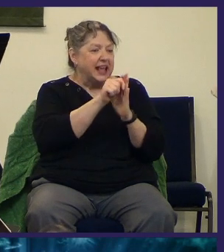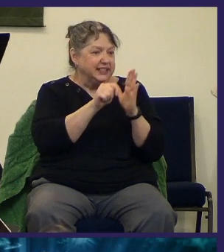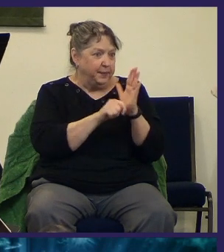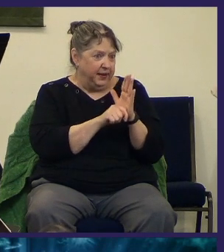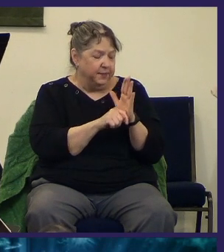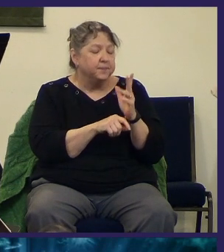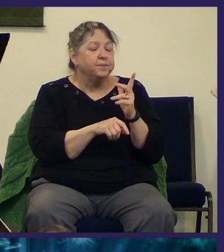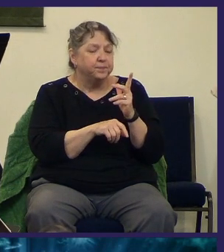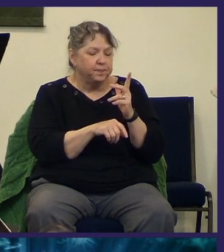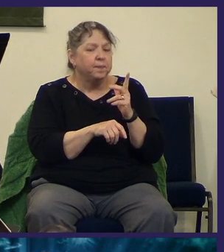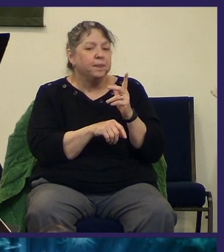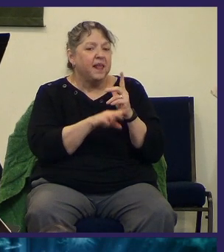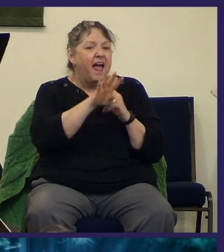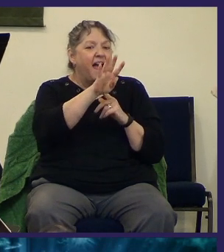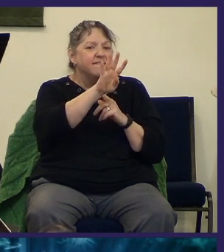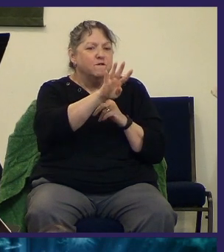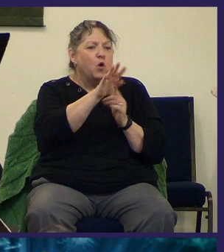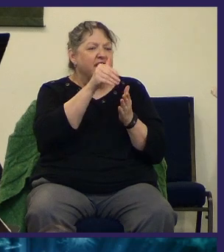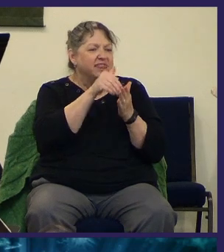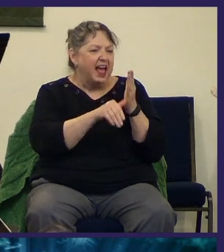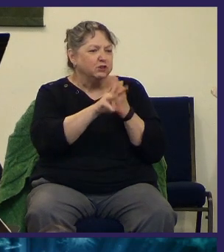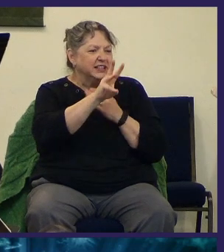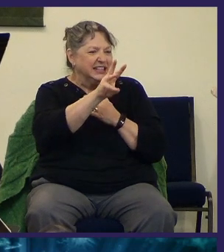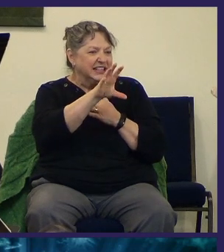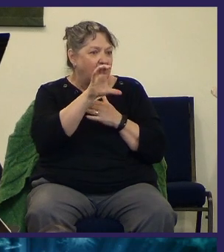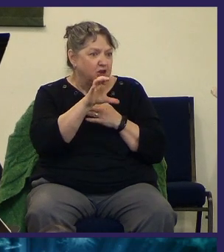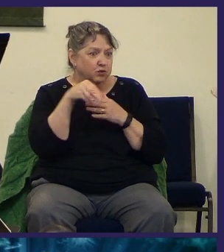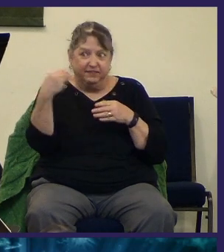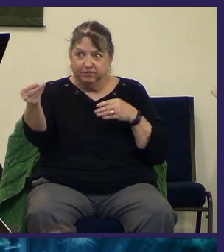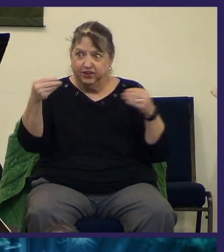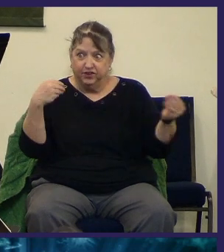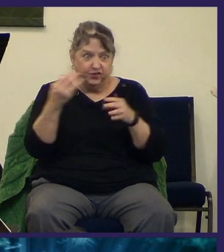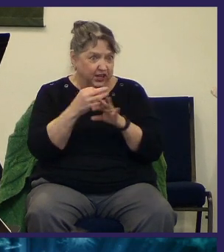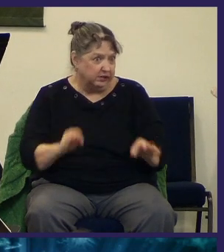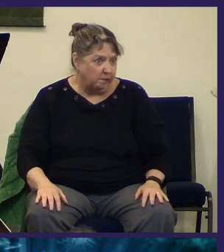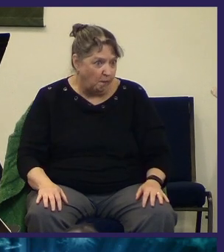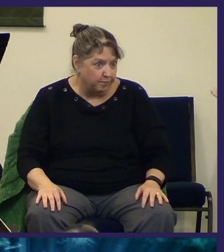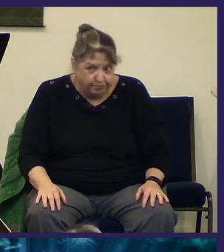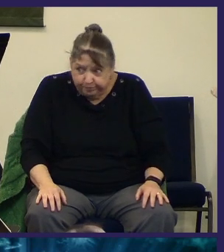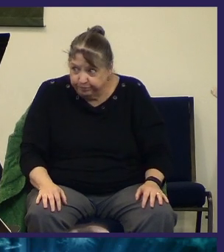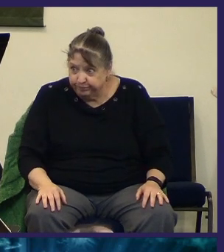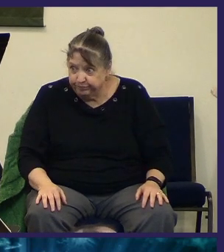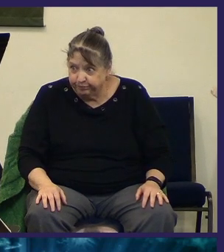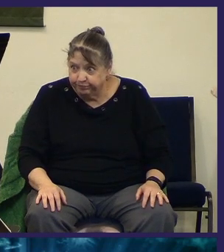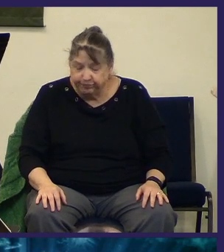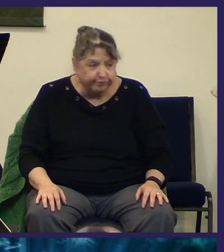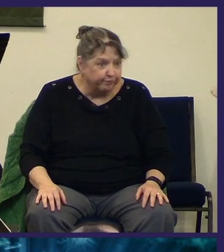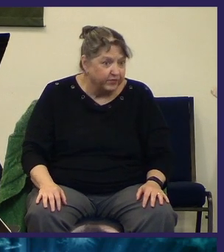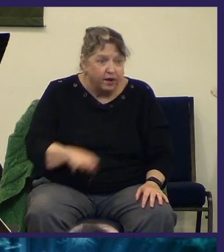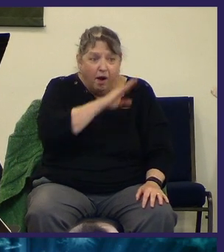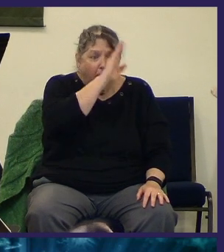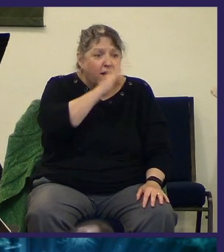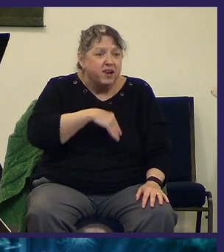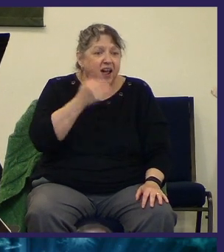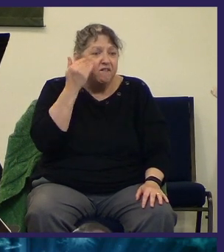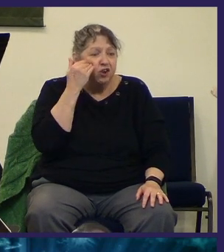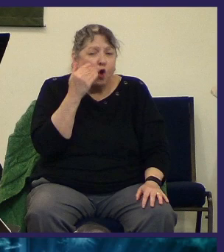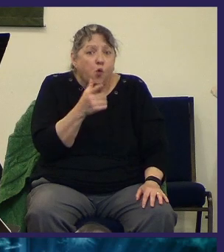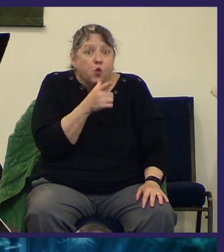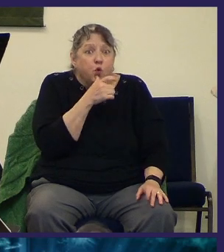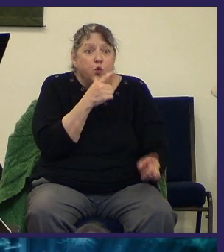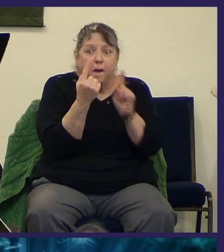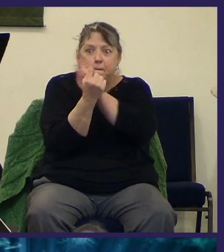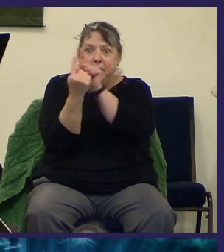the wonderful thing is you don't know who you're going to meet you don't know what their reactions